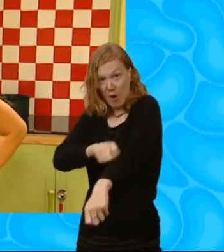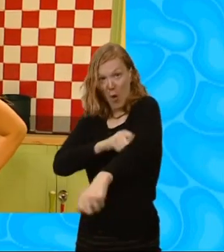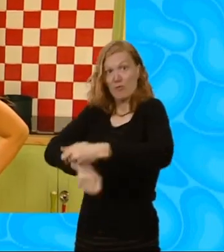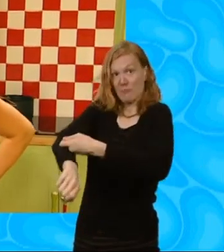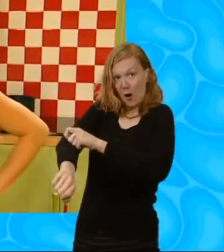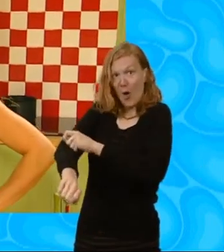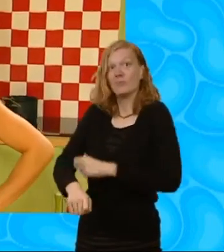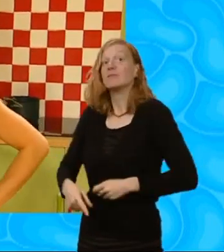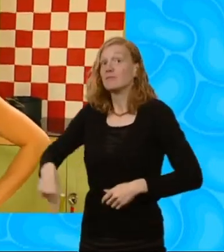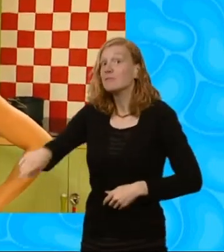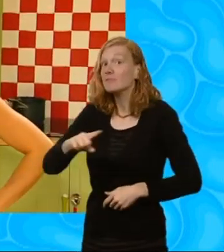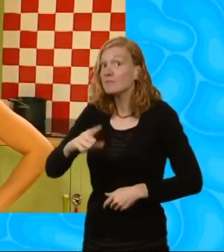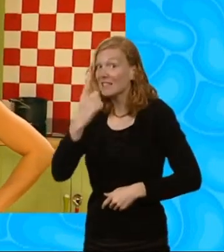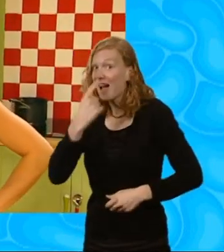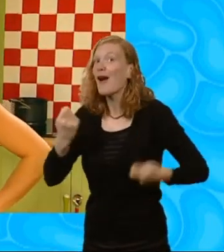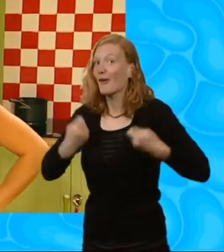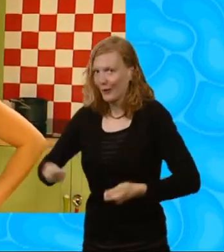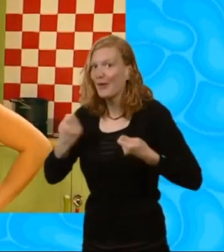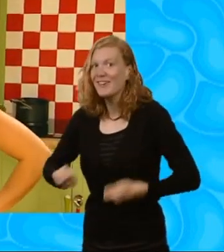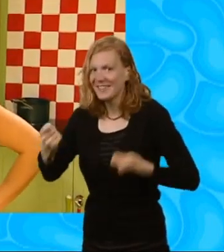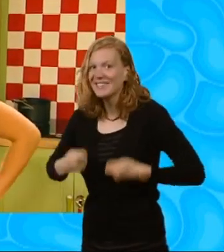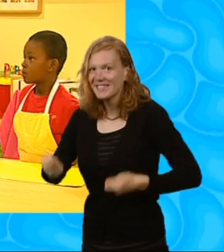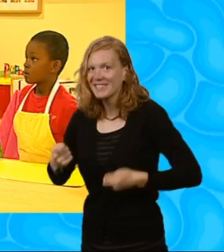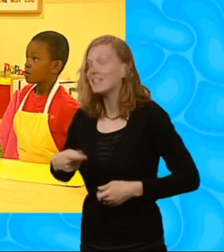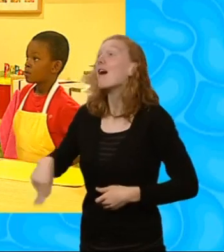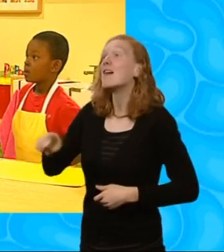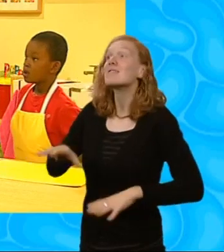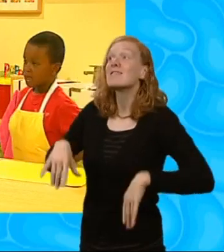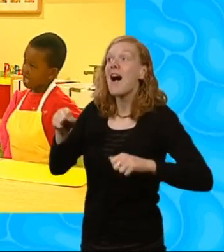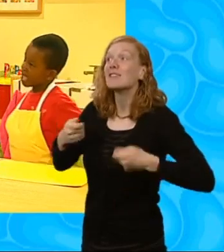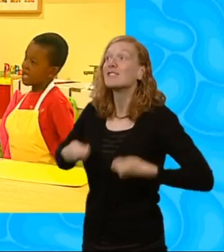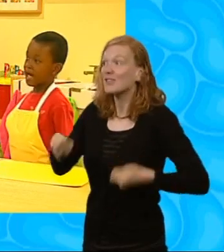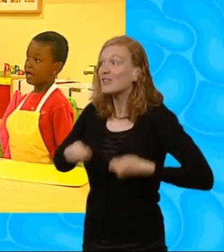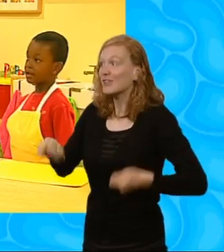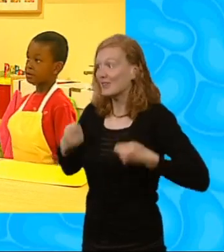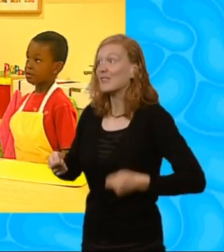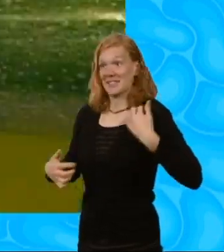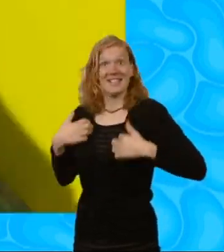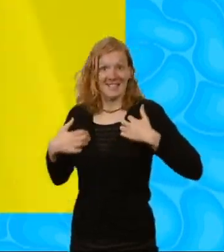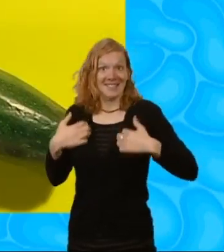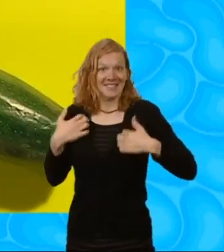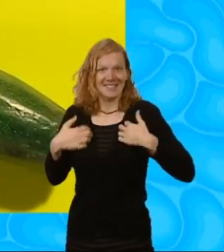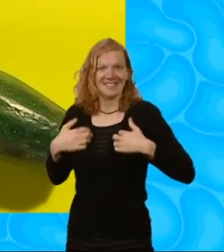you do? I can cook. Let's get cooking, everyone. Yes!